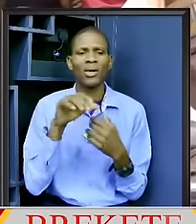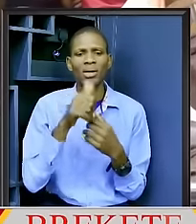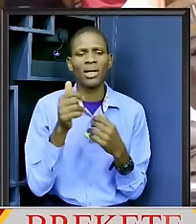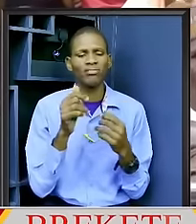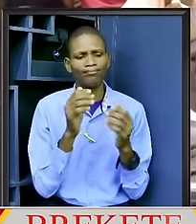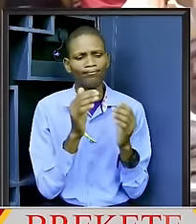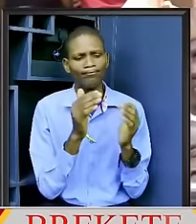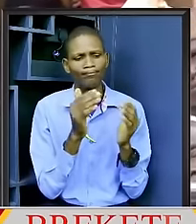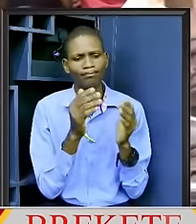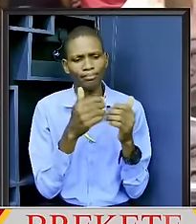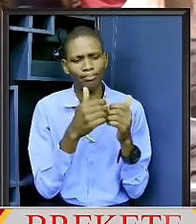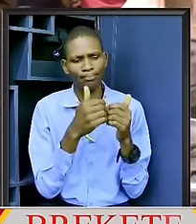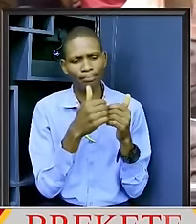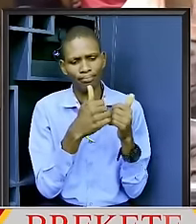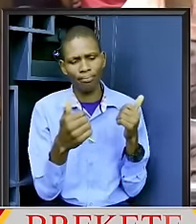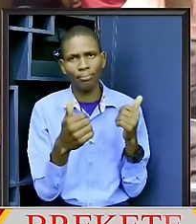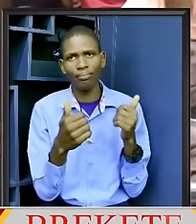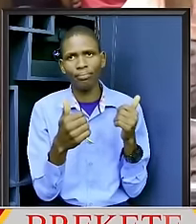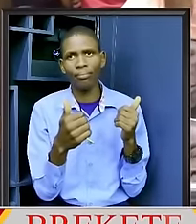of